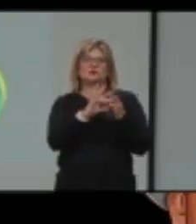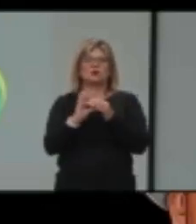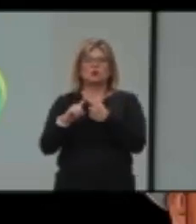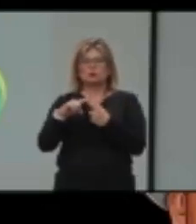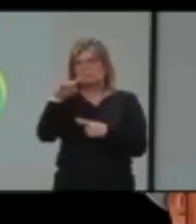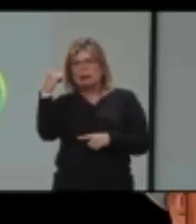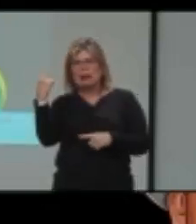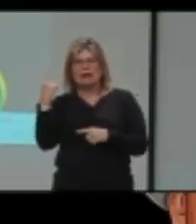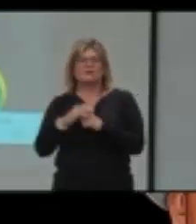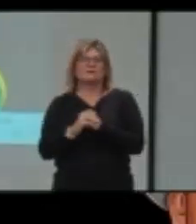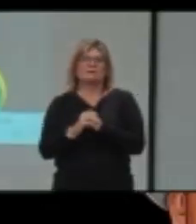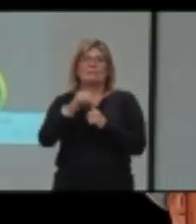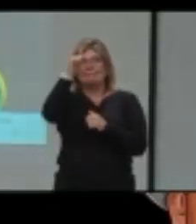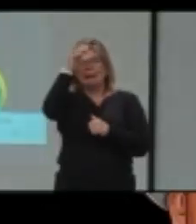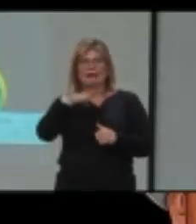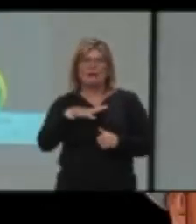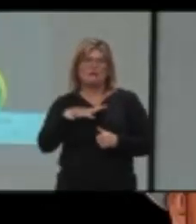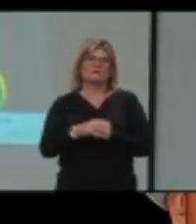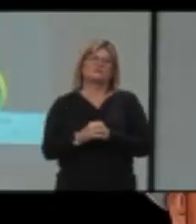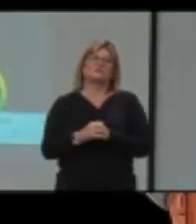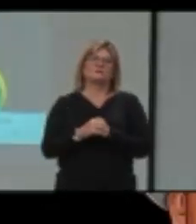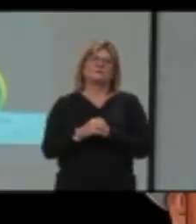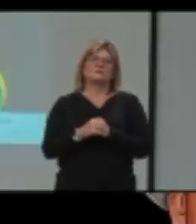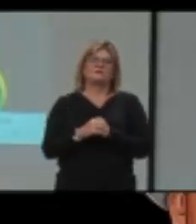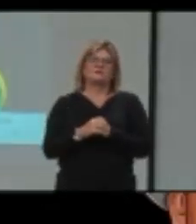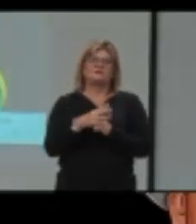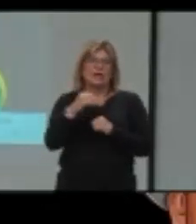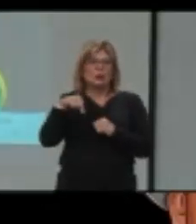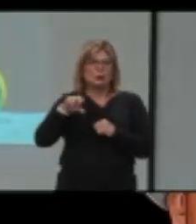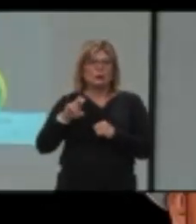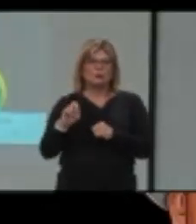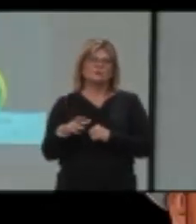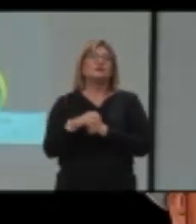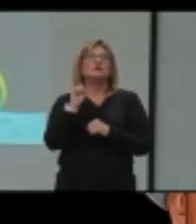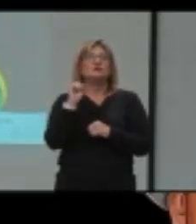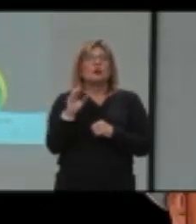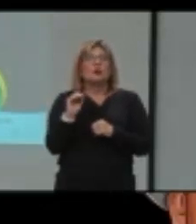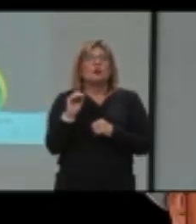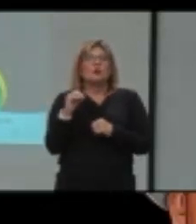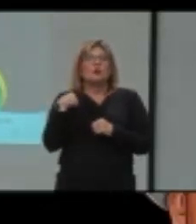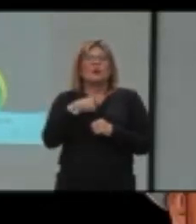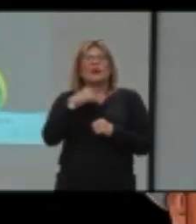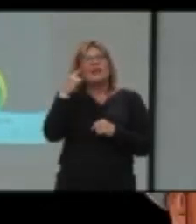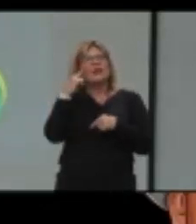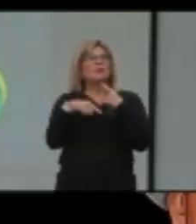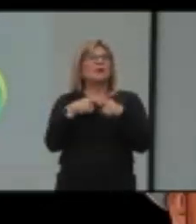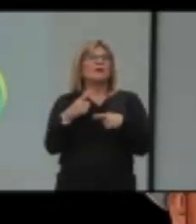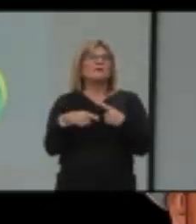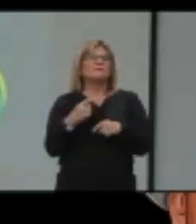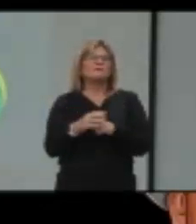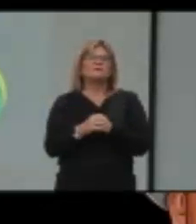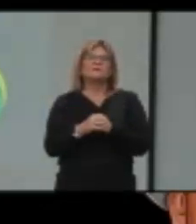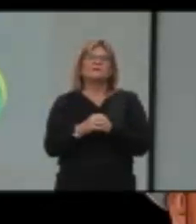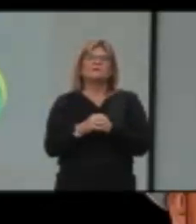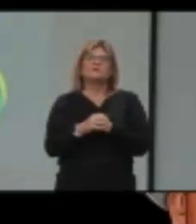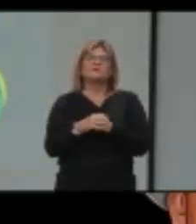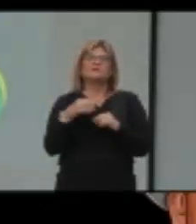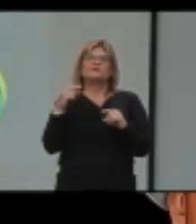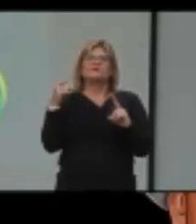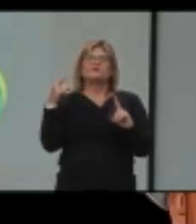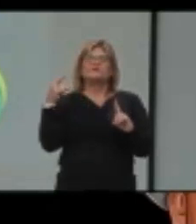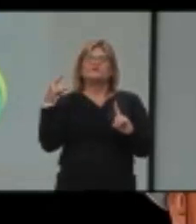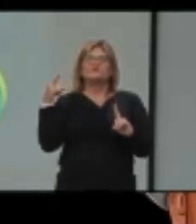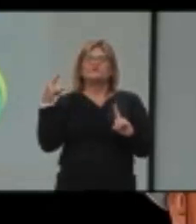Black, male, and queer. So we think about